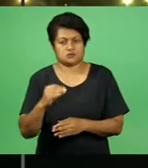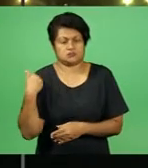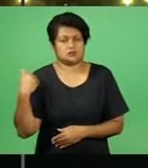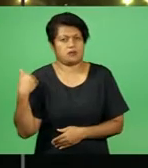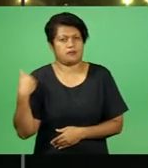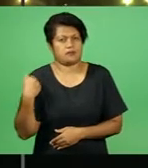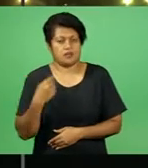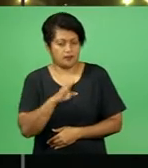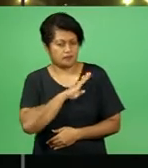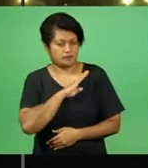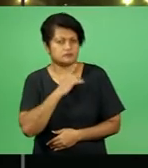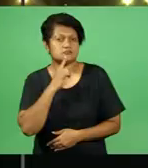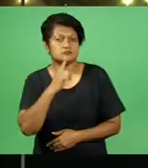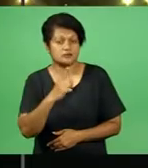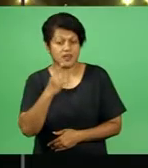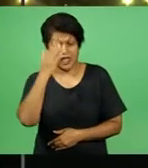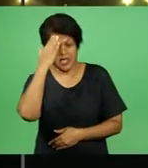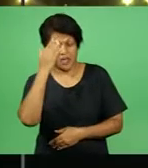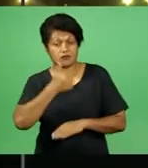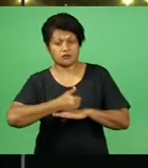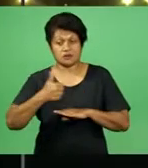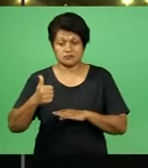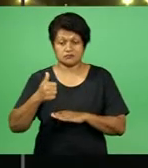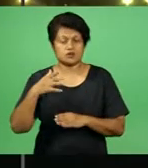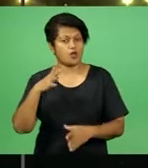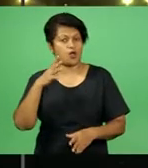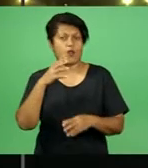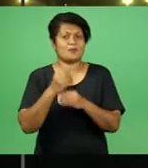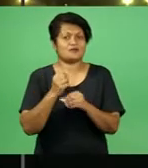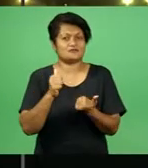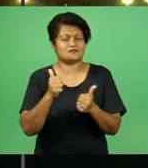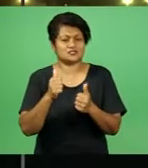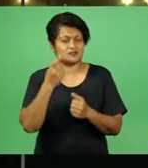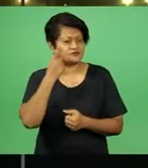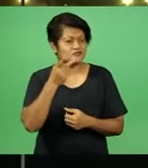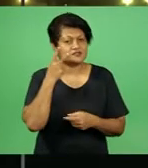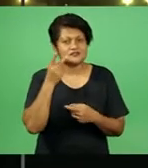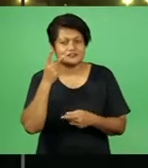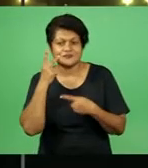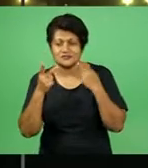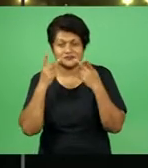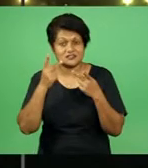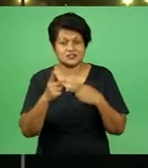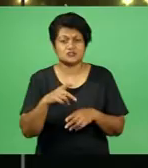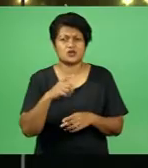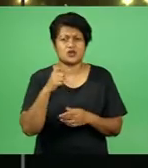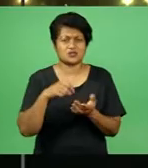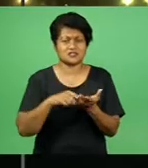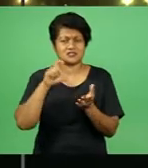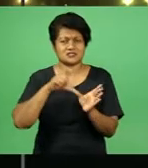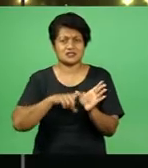Bainimarama. The head of government has completed a 4-day visit to Vanuatu, where he toured TCS-affected schools to